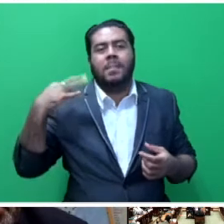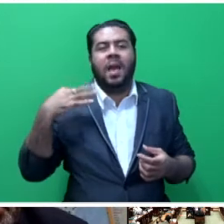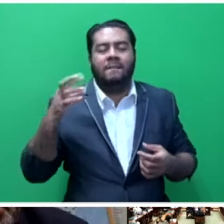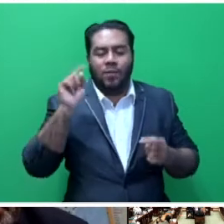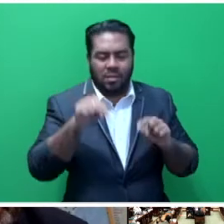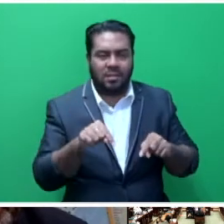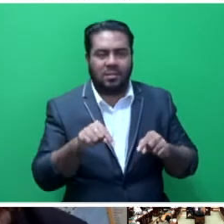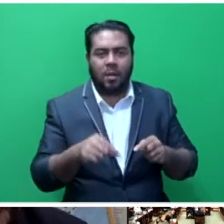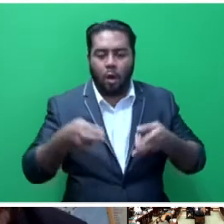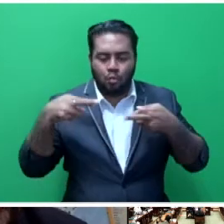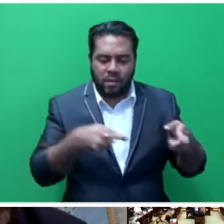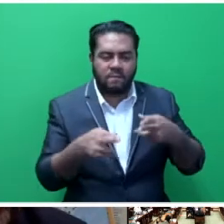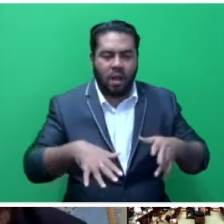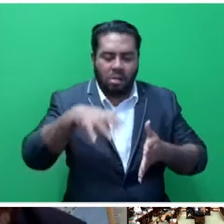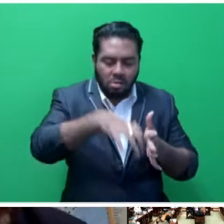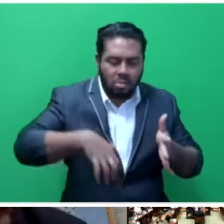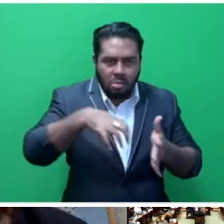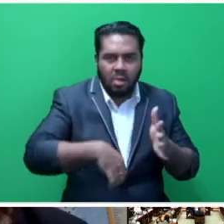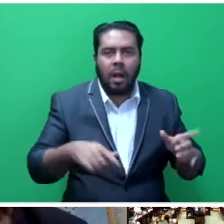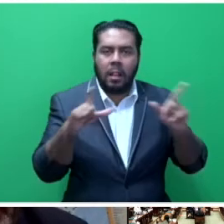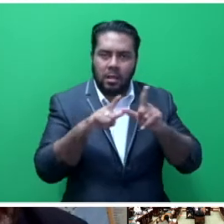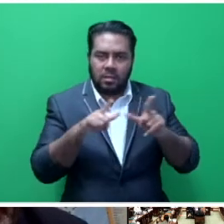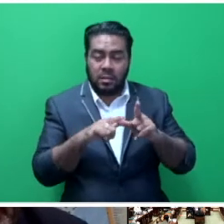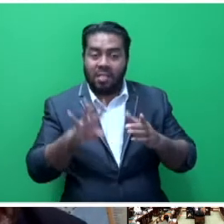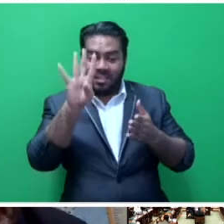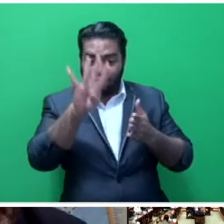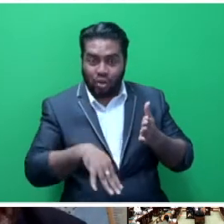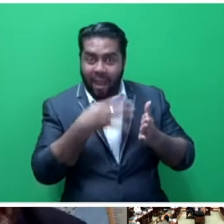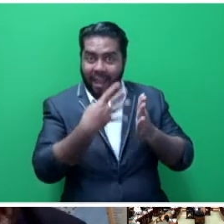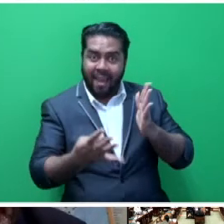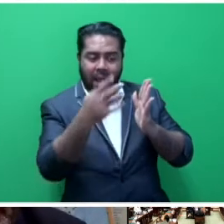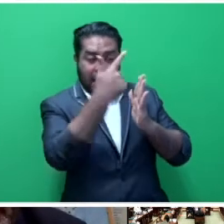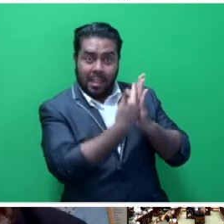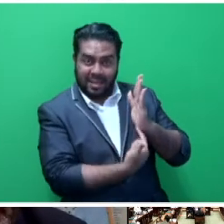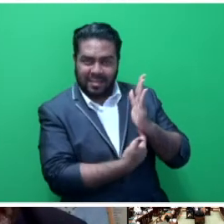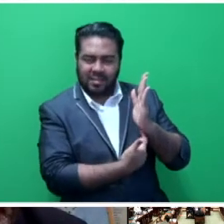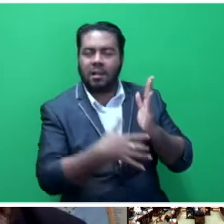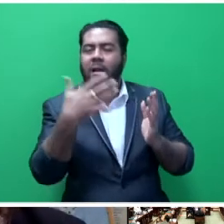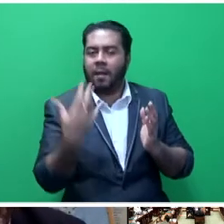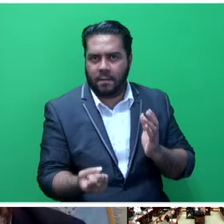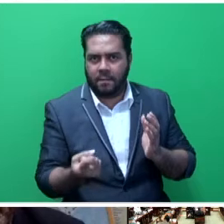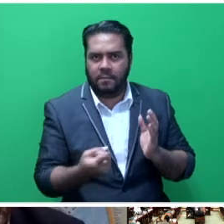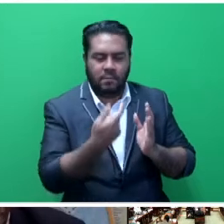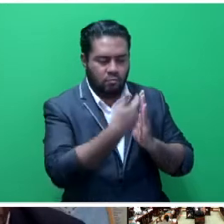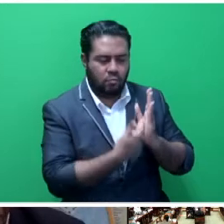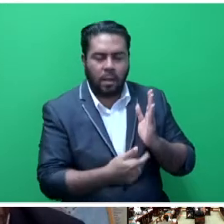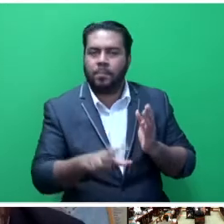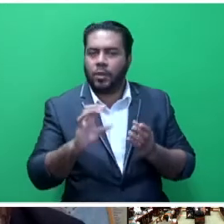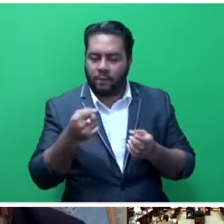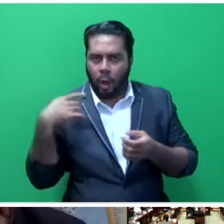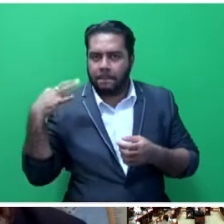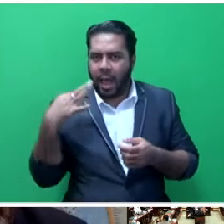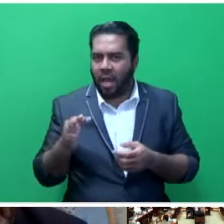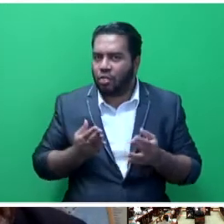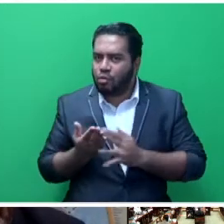gravel extraction license. In this checklist includes the need for people to actually send an application to the Director of Lands,